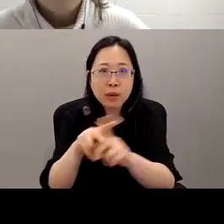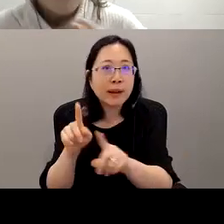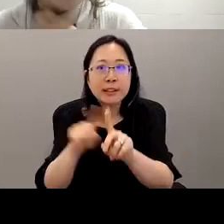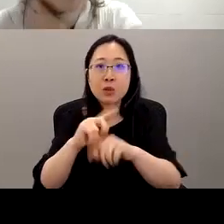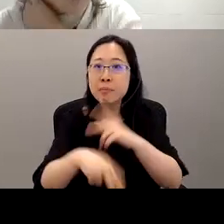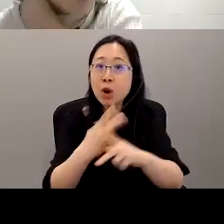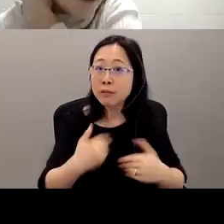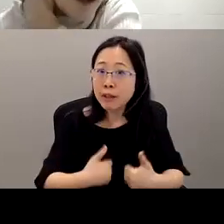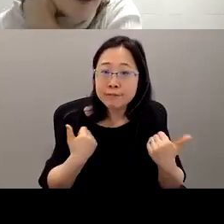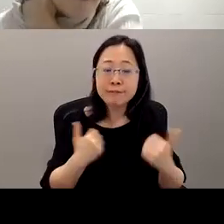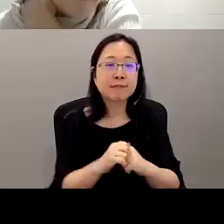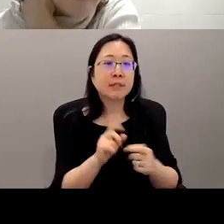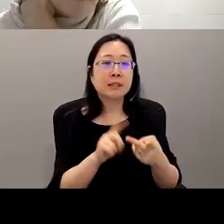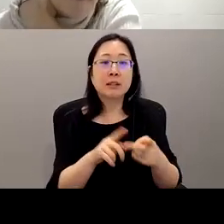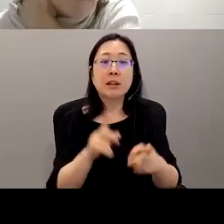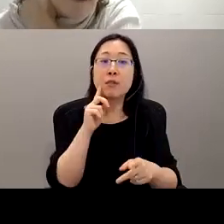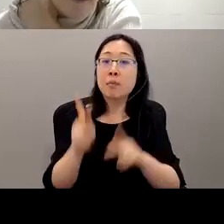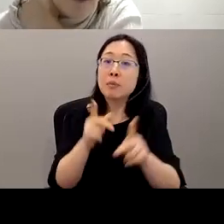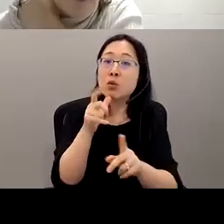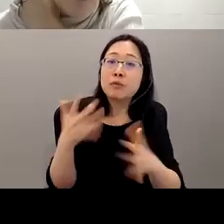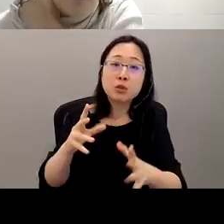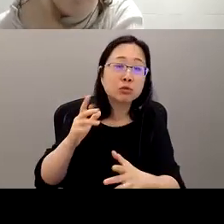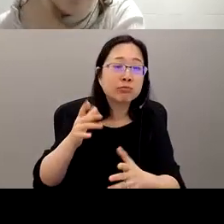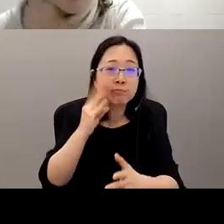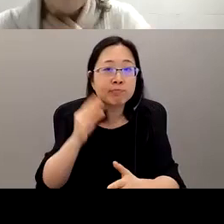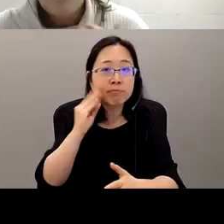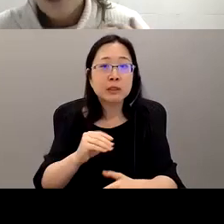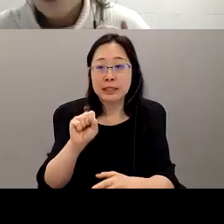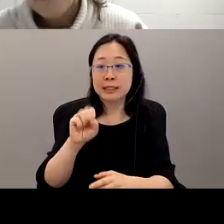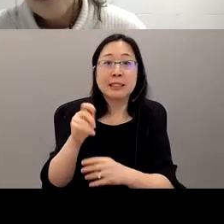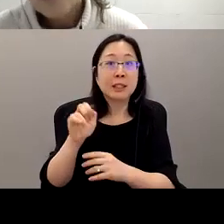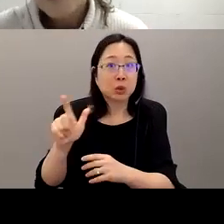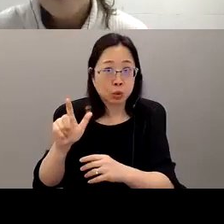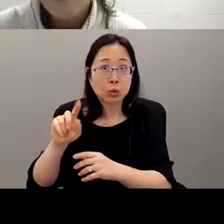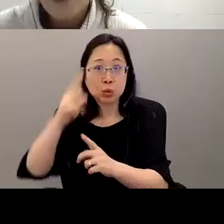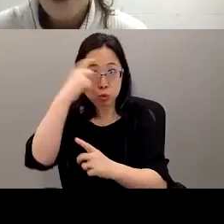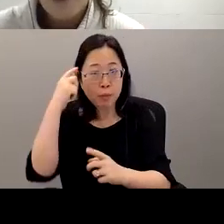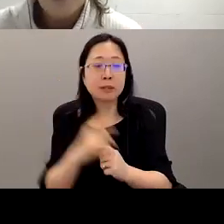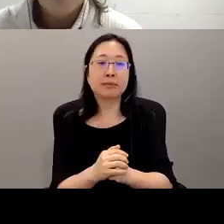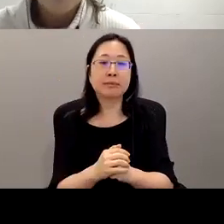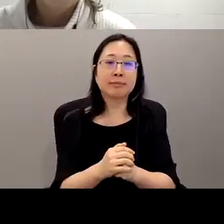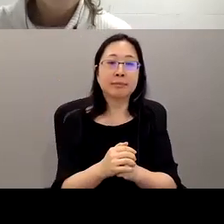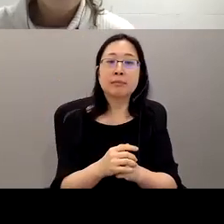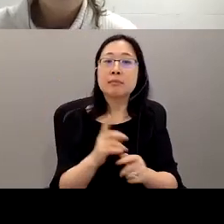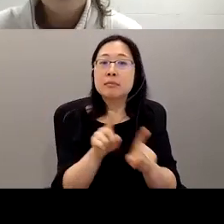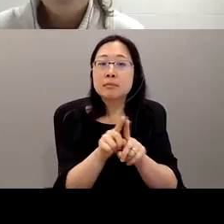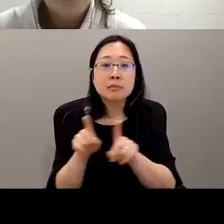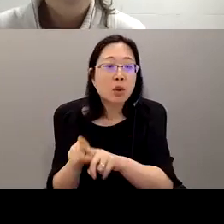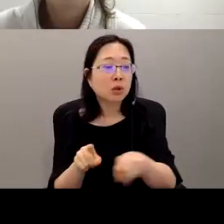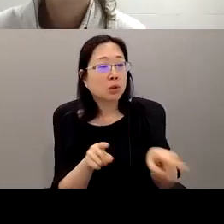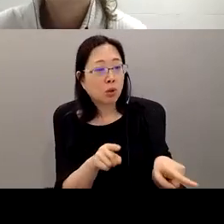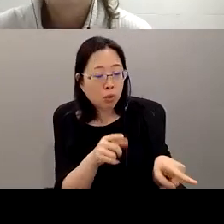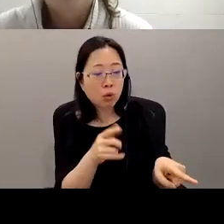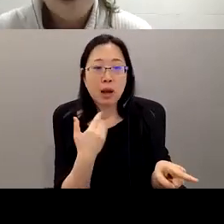people impacted by sexual trauma. We work with folks who identify as women returning